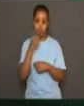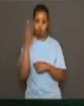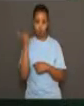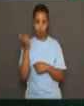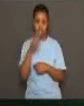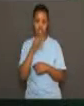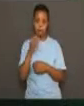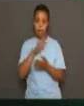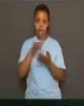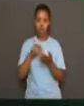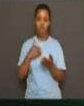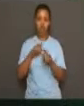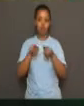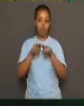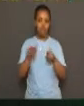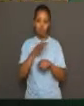all life.